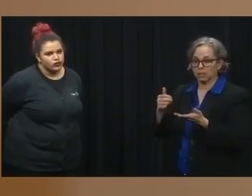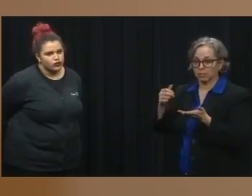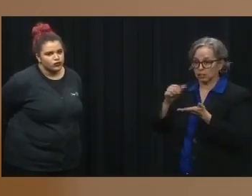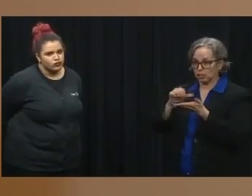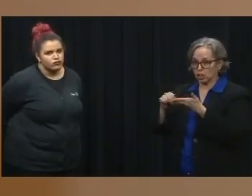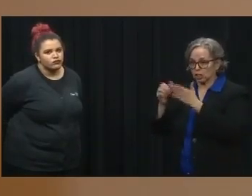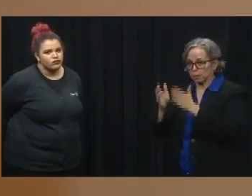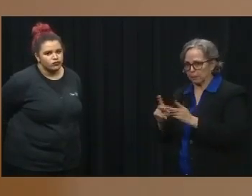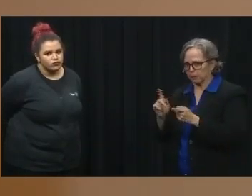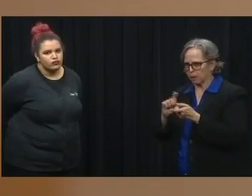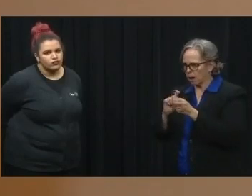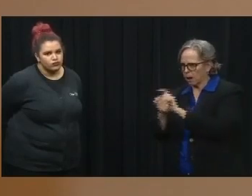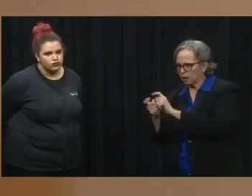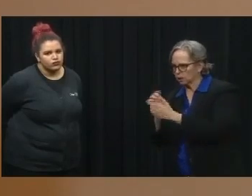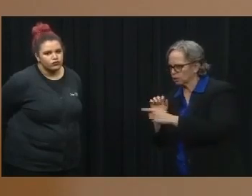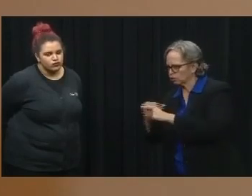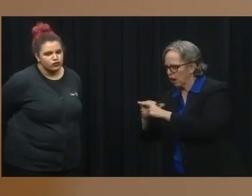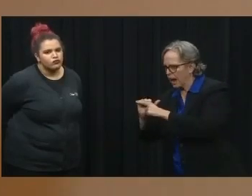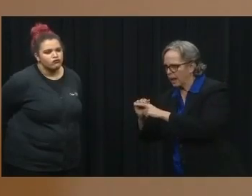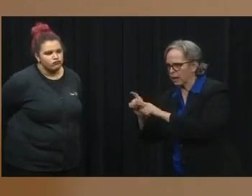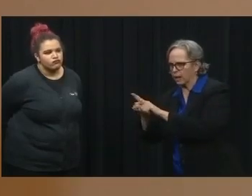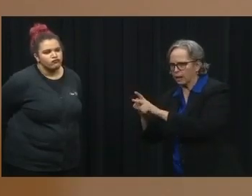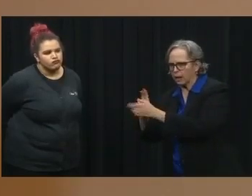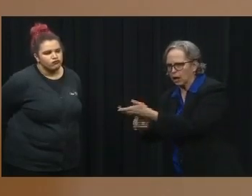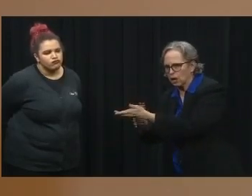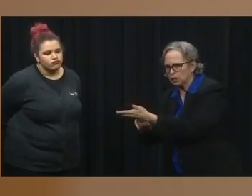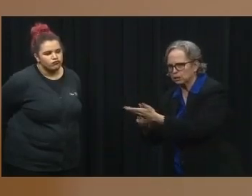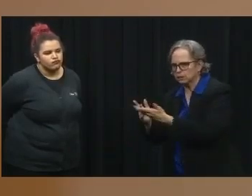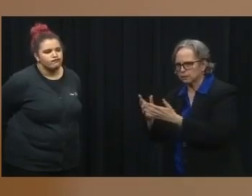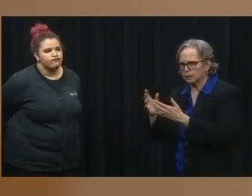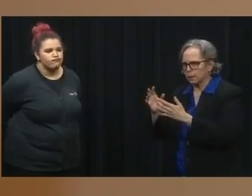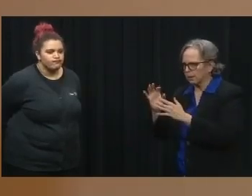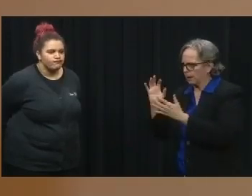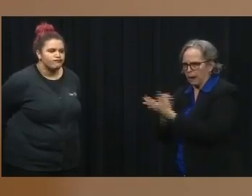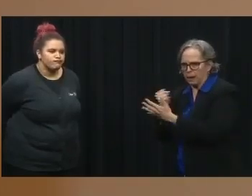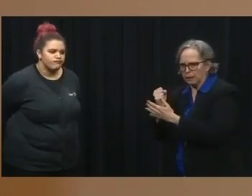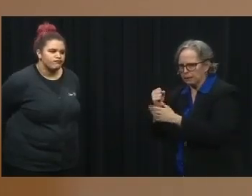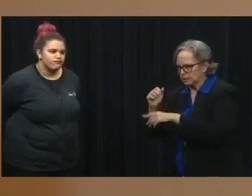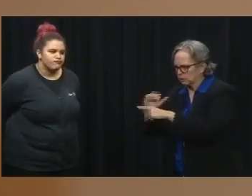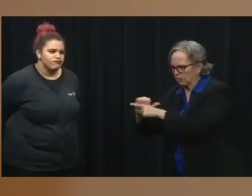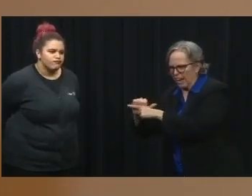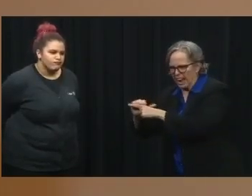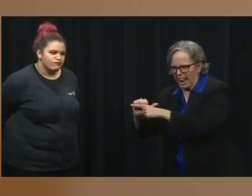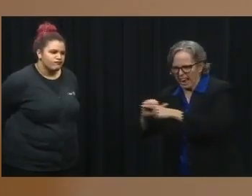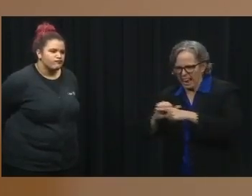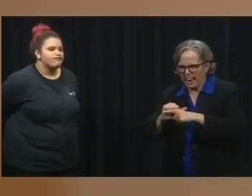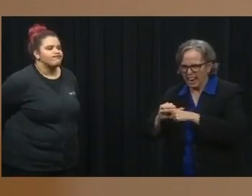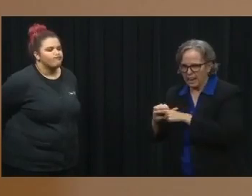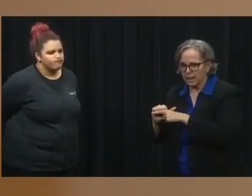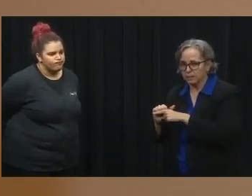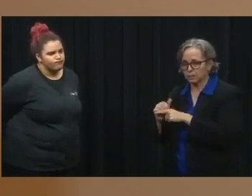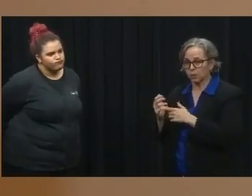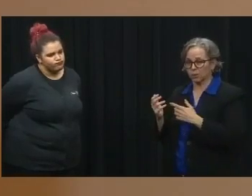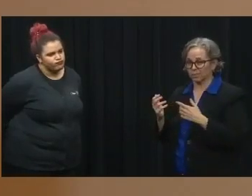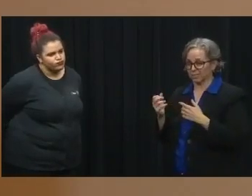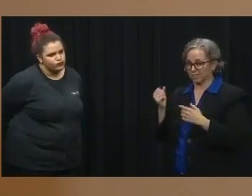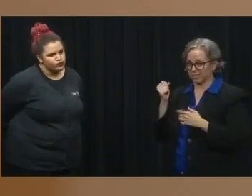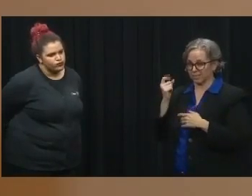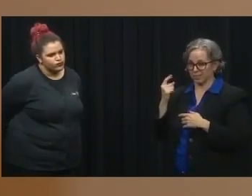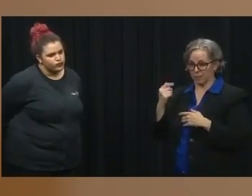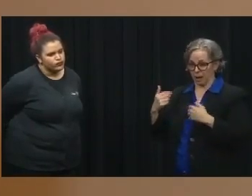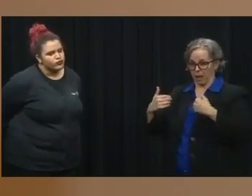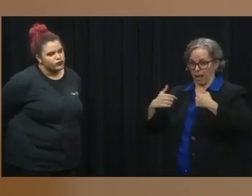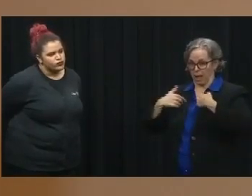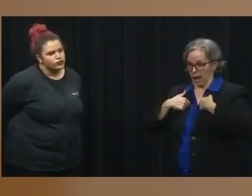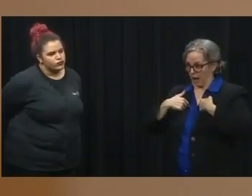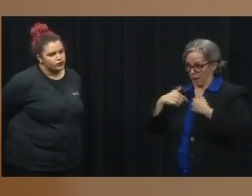at just-in-time training. It's funny, but when I trained in medical school, I really wasn't taught a lot of pharmacy or,